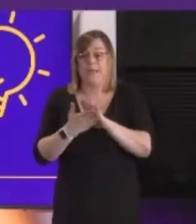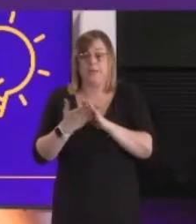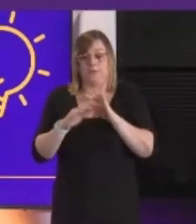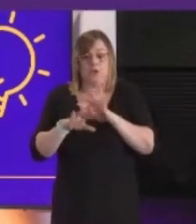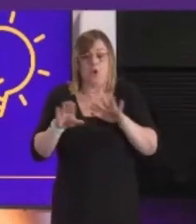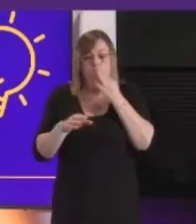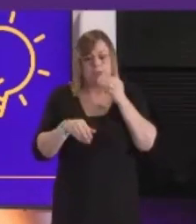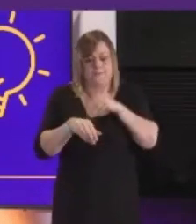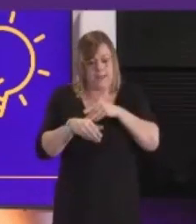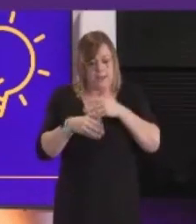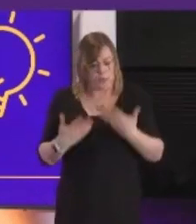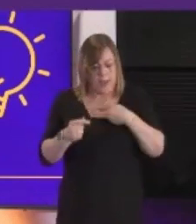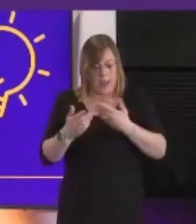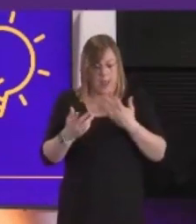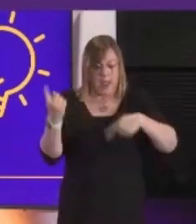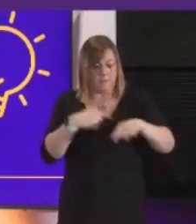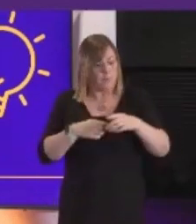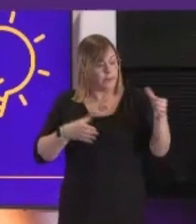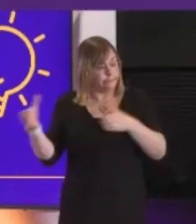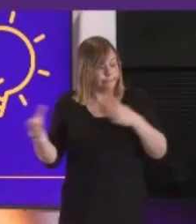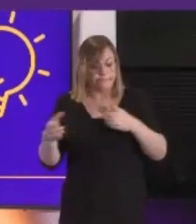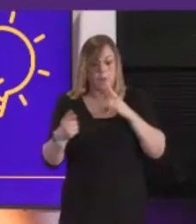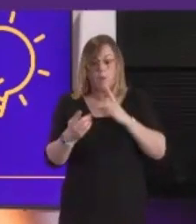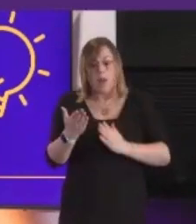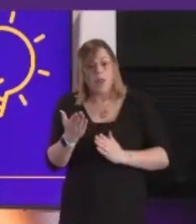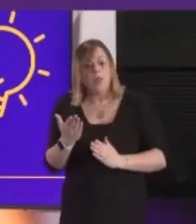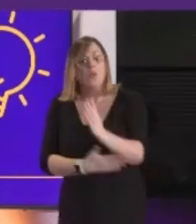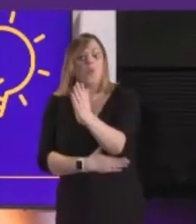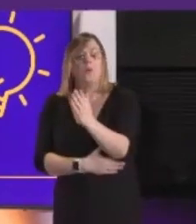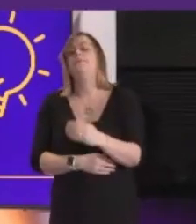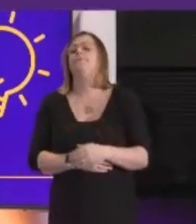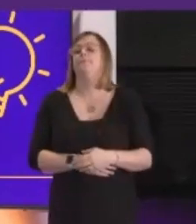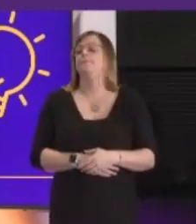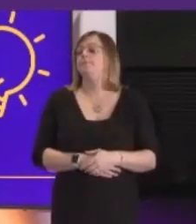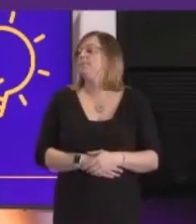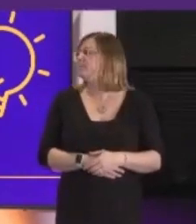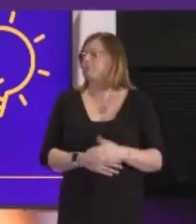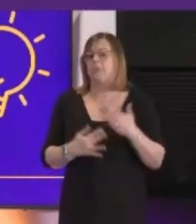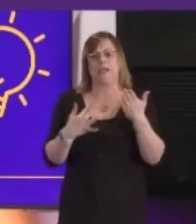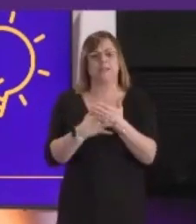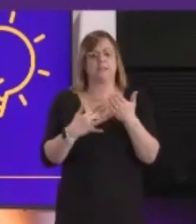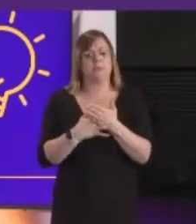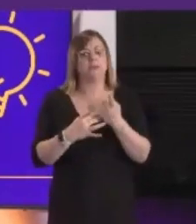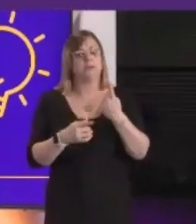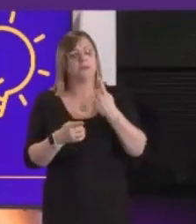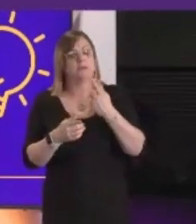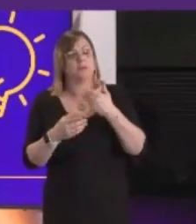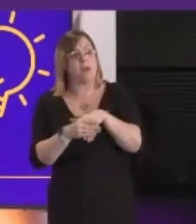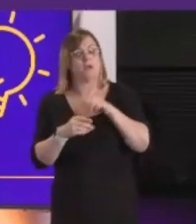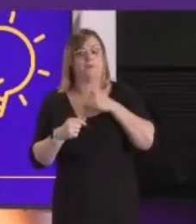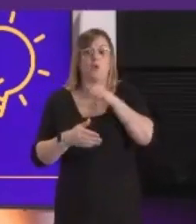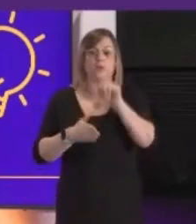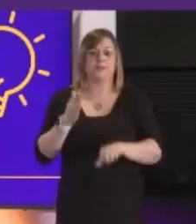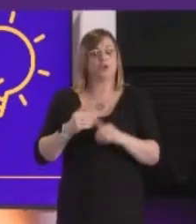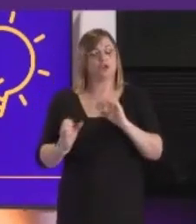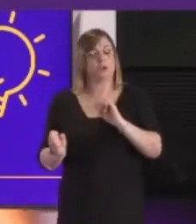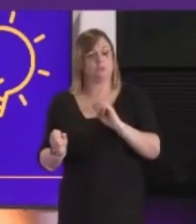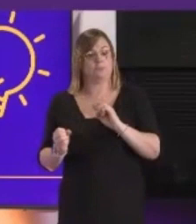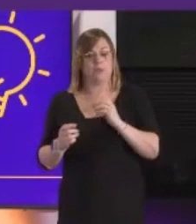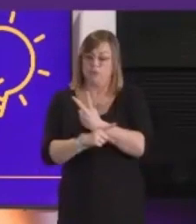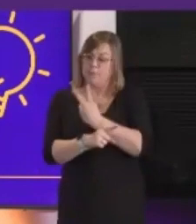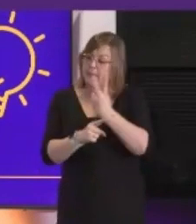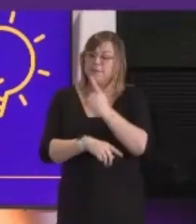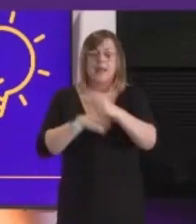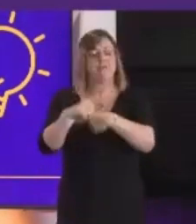future. Everybody's going to go through that hoop at some point in there. It sets the tone. It's part of inductions. It's being repeated every